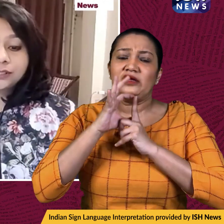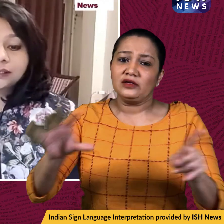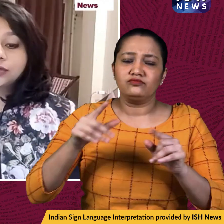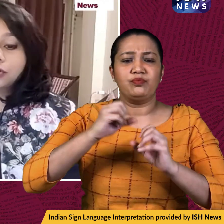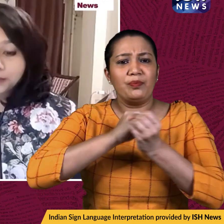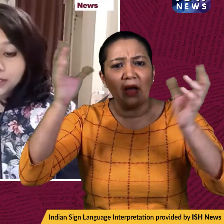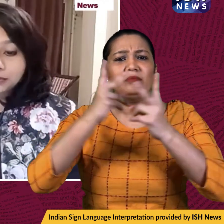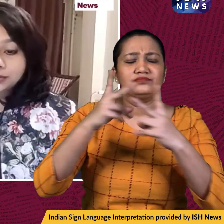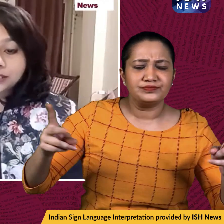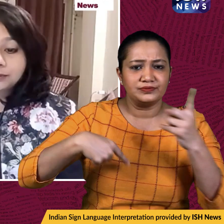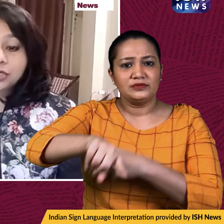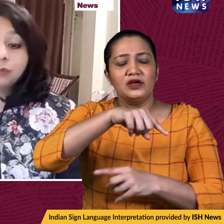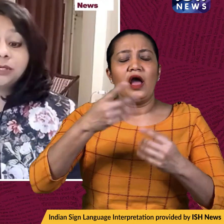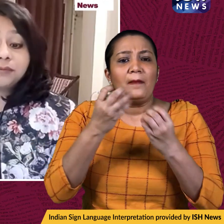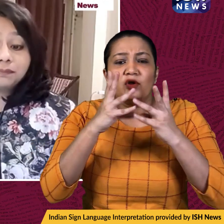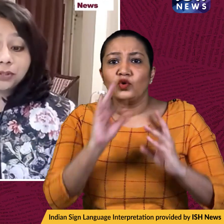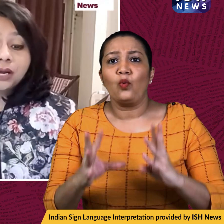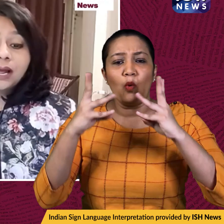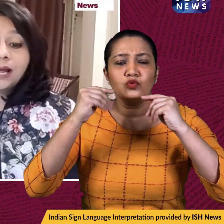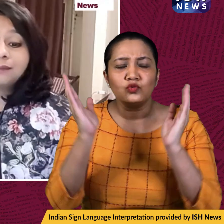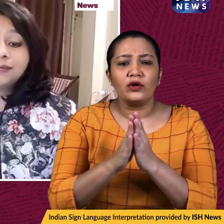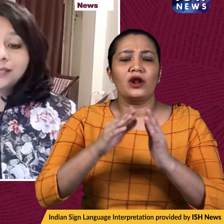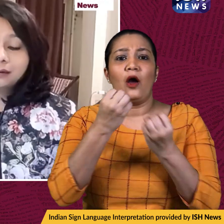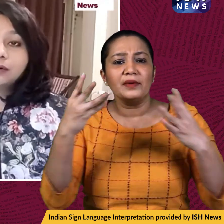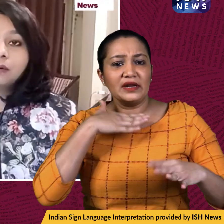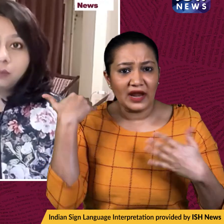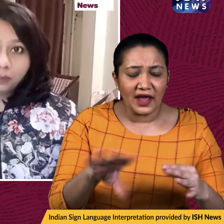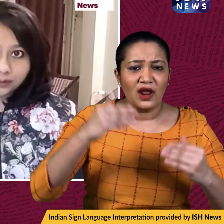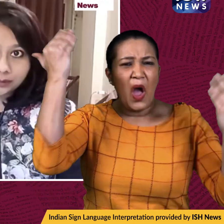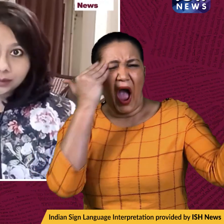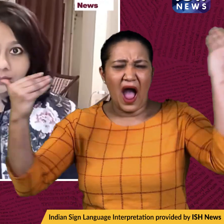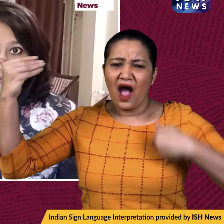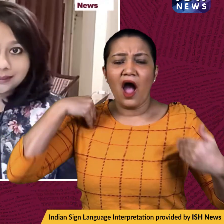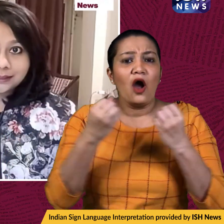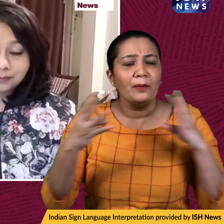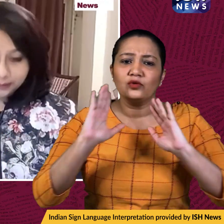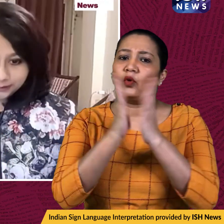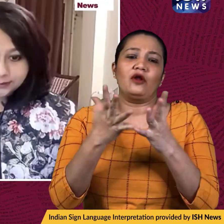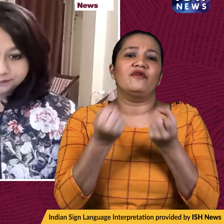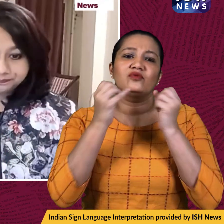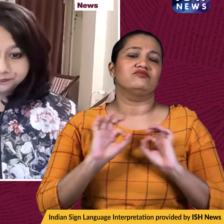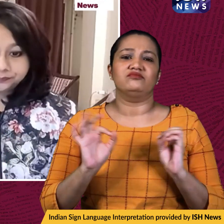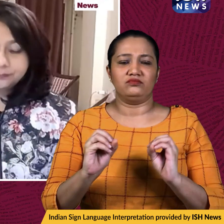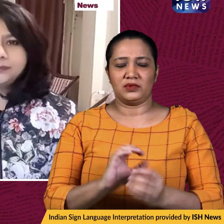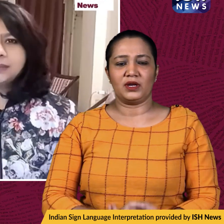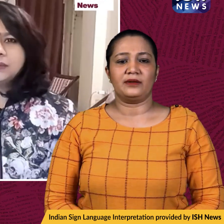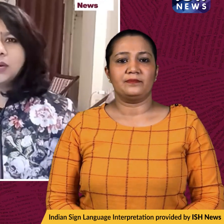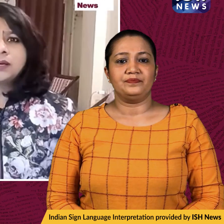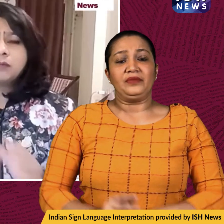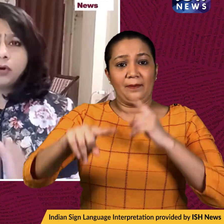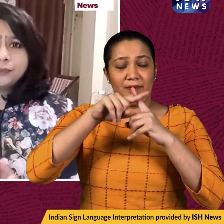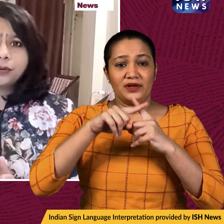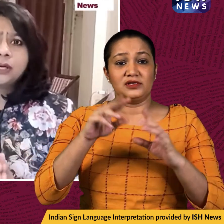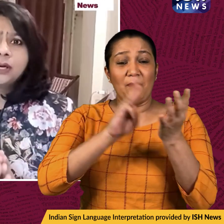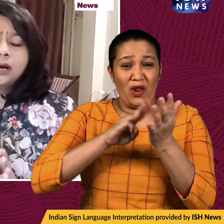the authorities had not been able to establish how many people had been killed or wounded in these places.